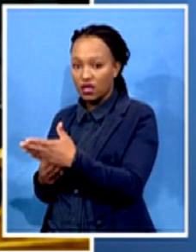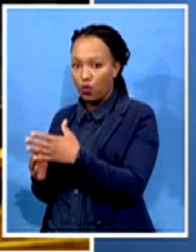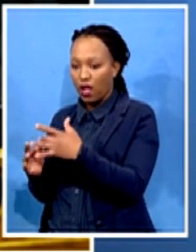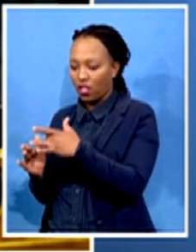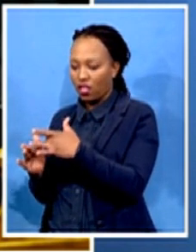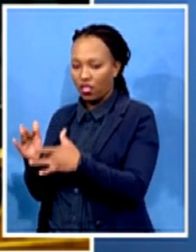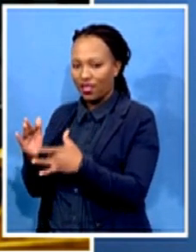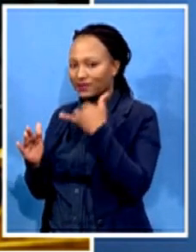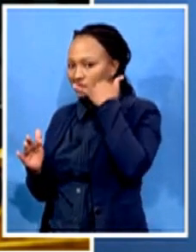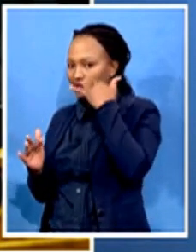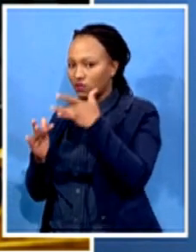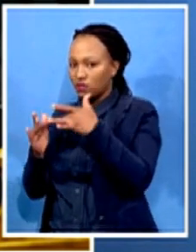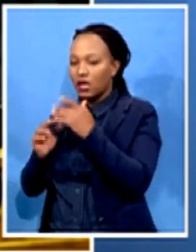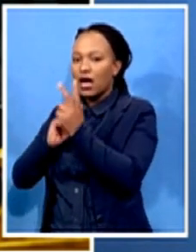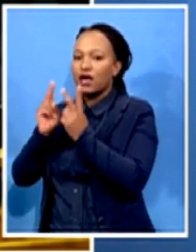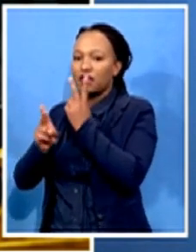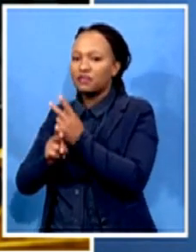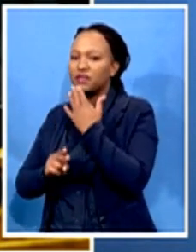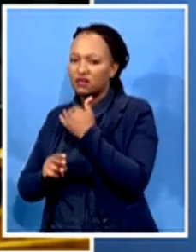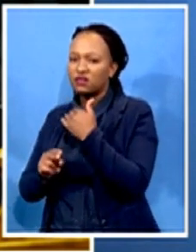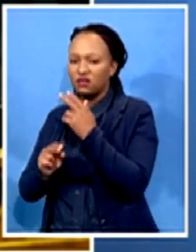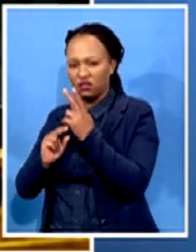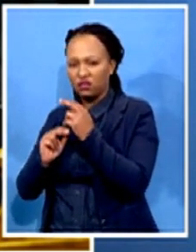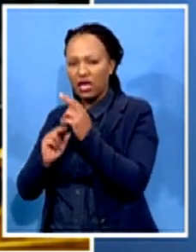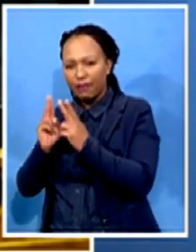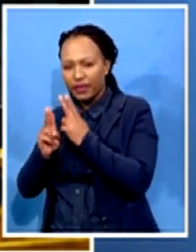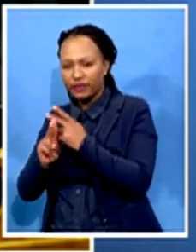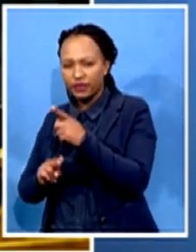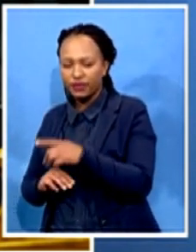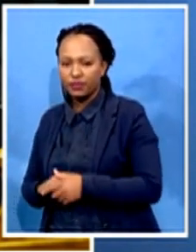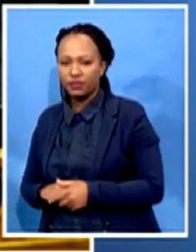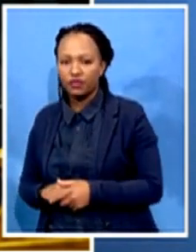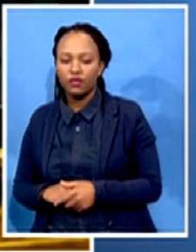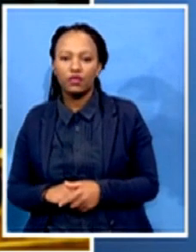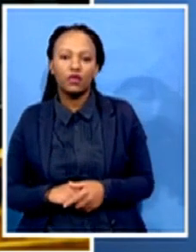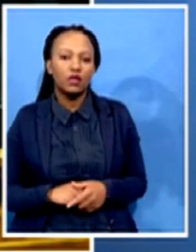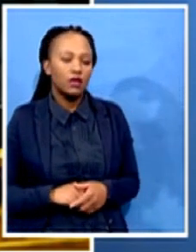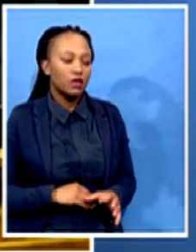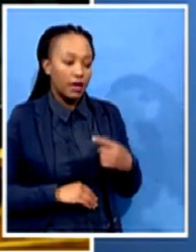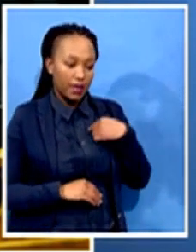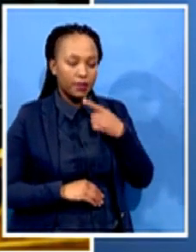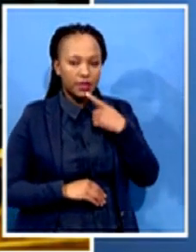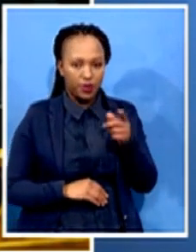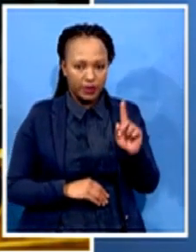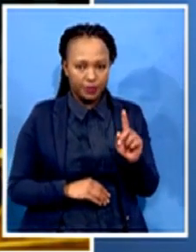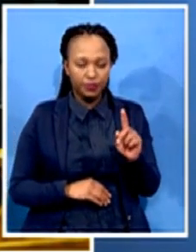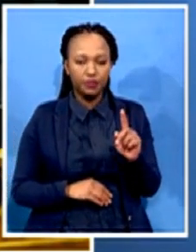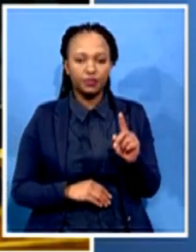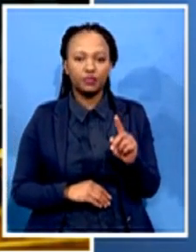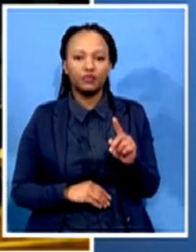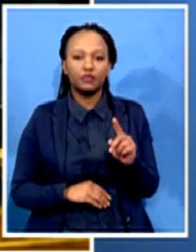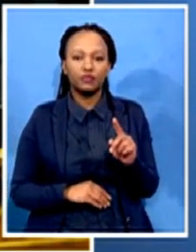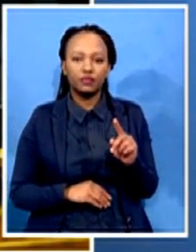point. Well, Ben, I'm saying the fundamental issue is that in order for us to see this